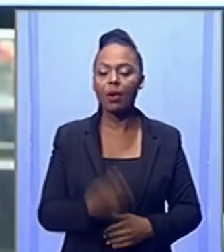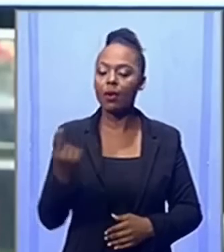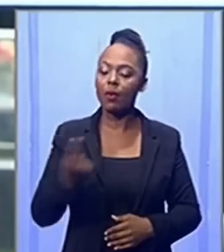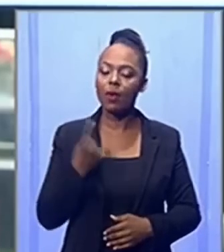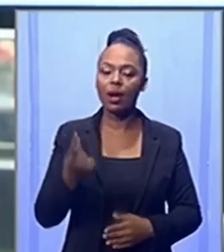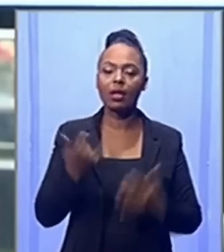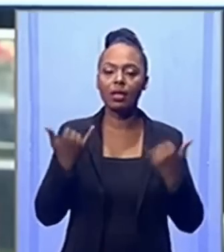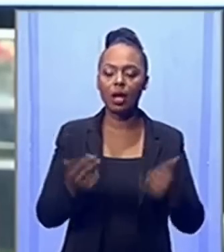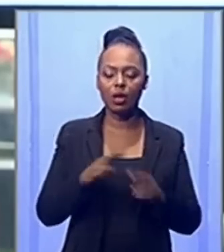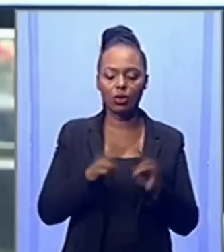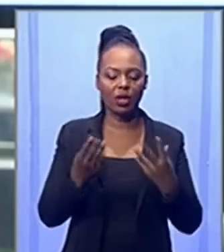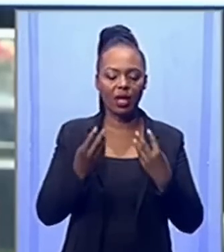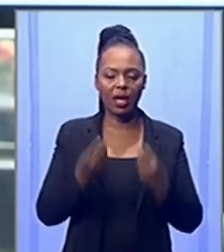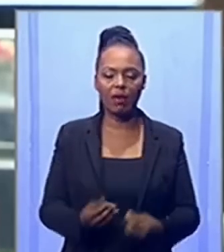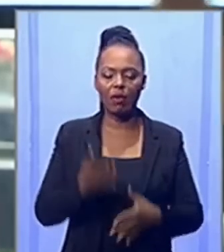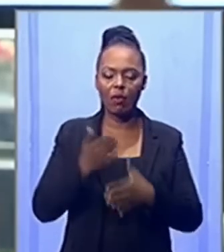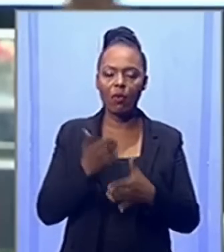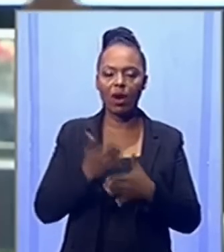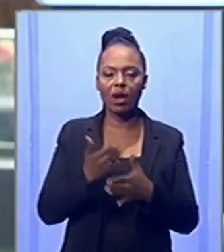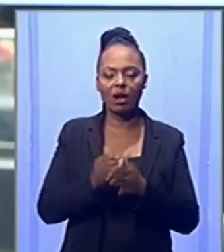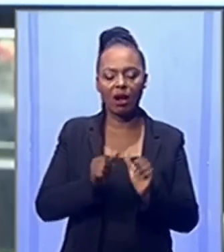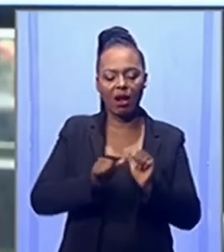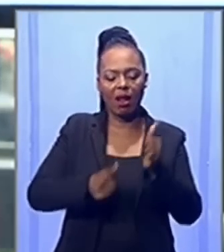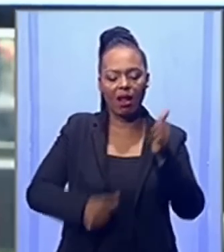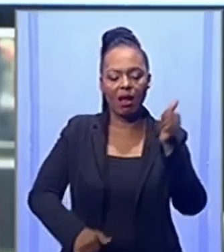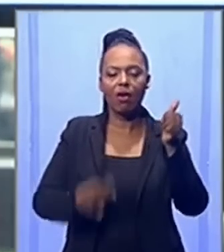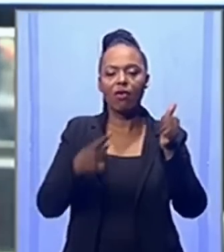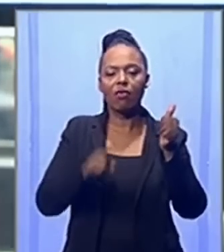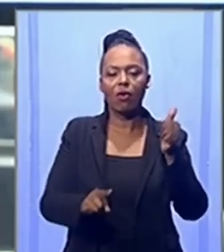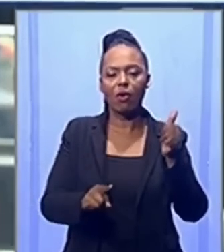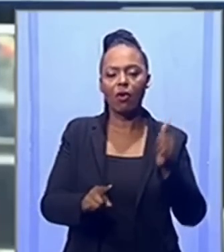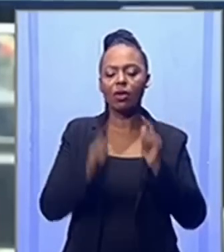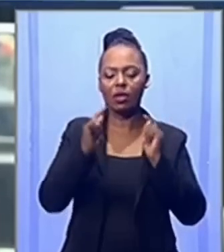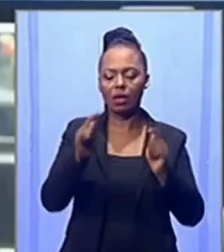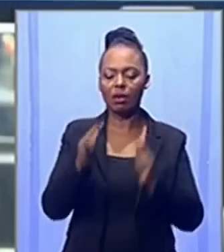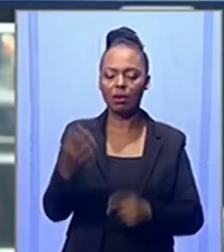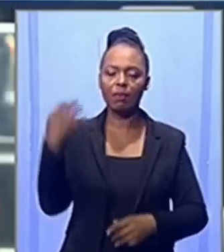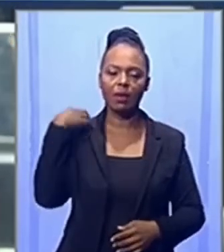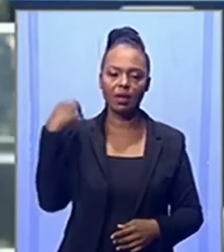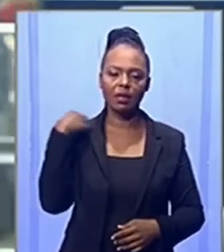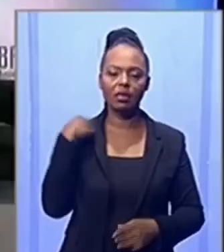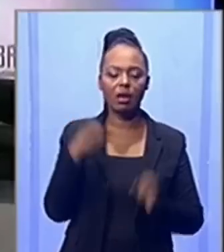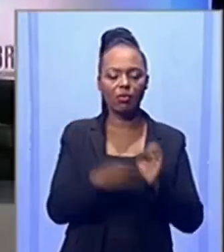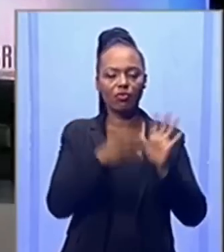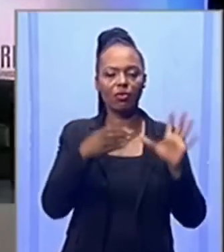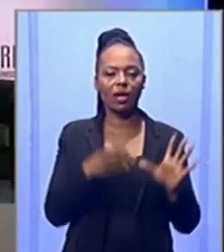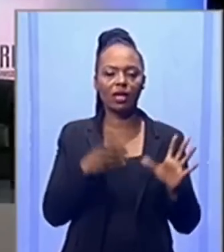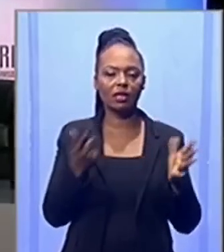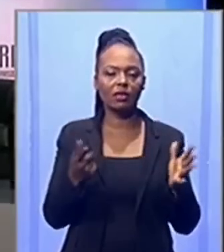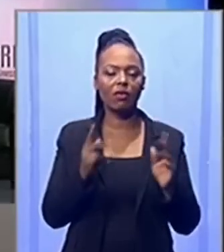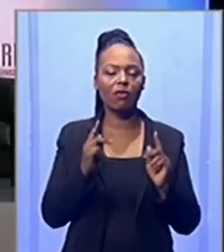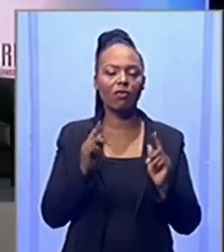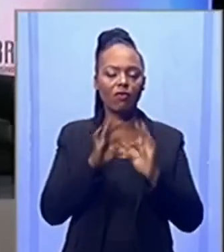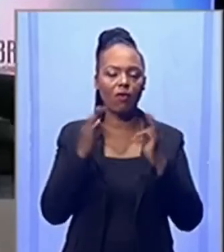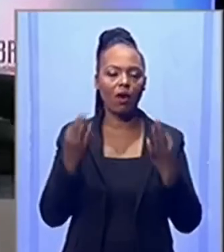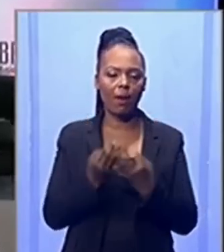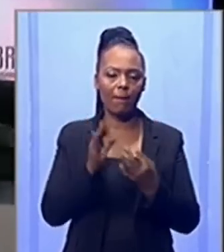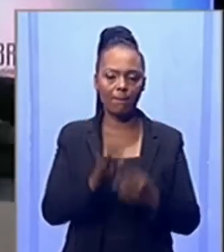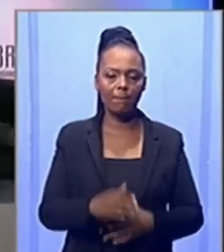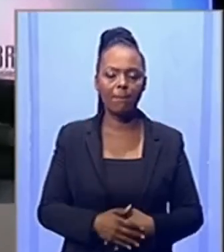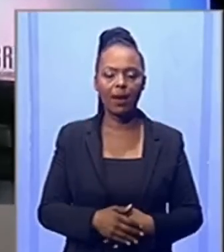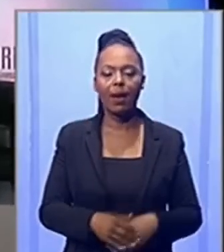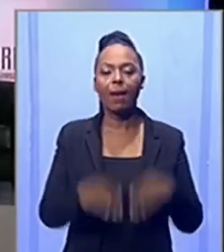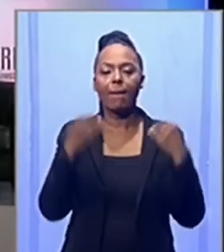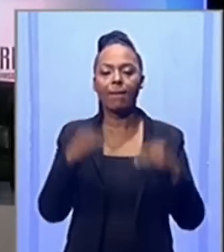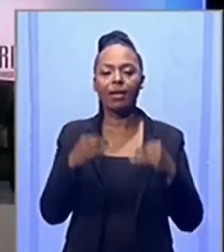don't have a work stream for transport ministers in the BRICS forum. Lekgotla la dikgwebo tsa BRICS